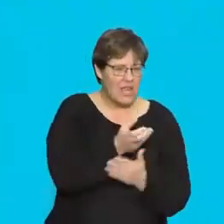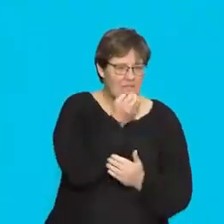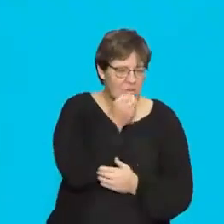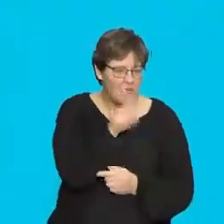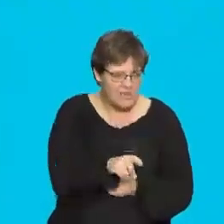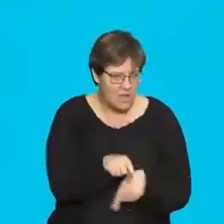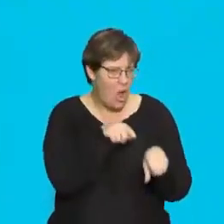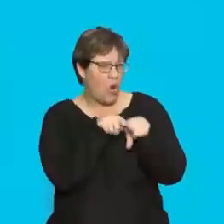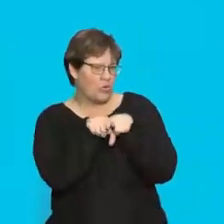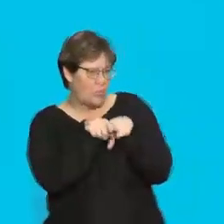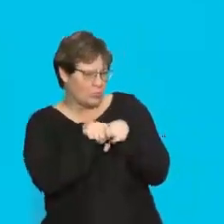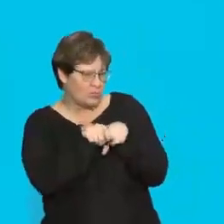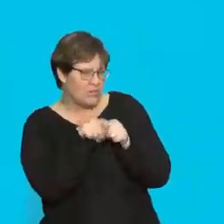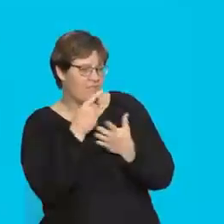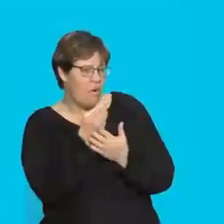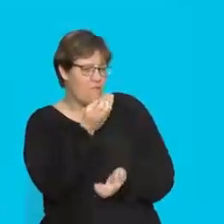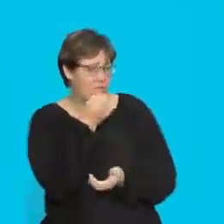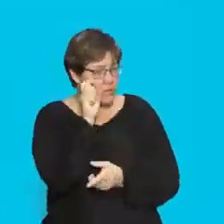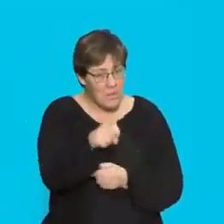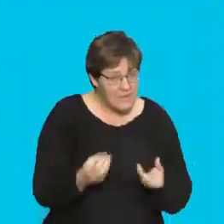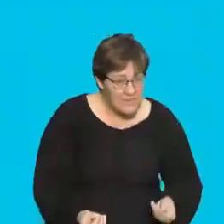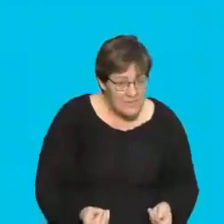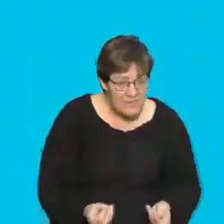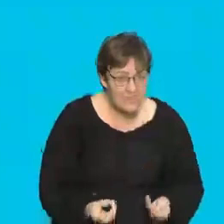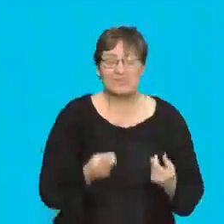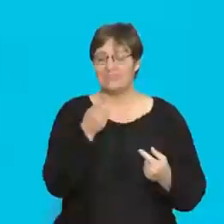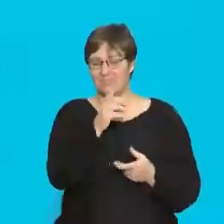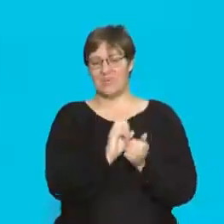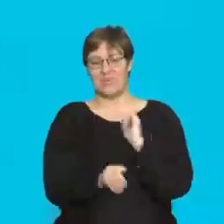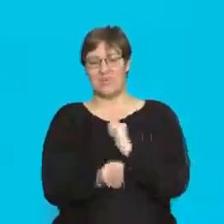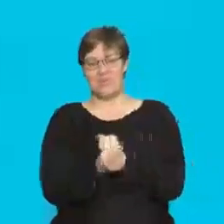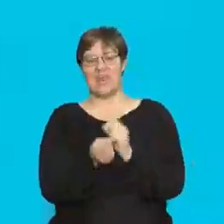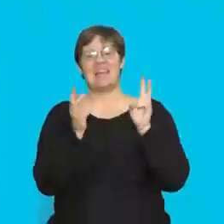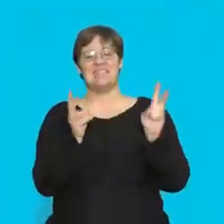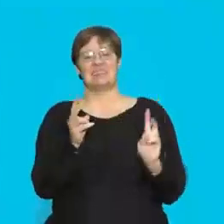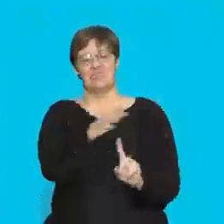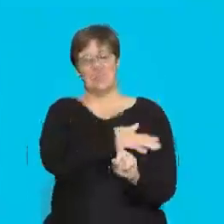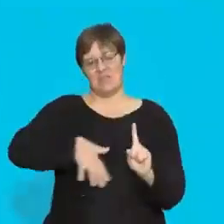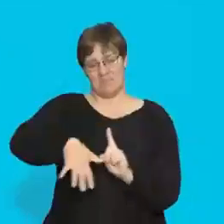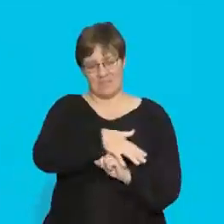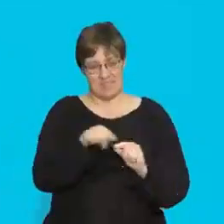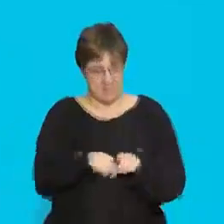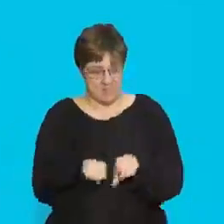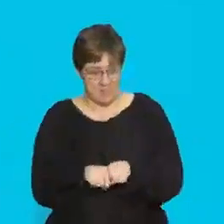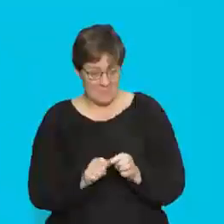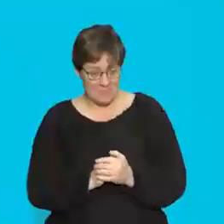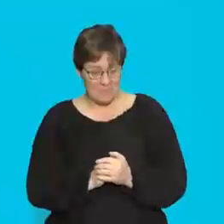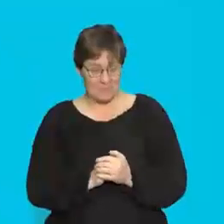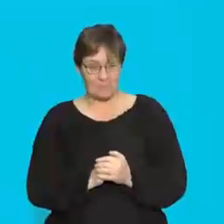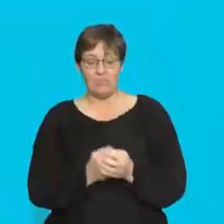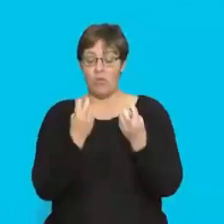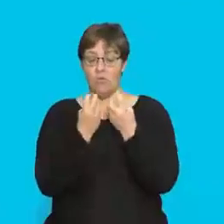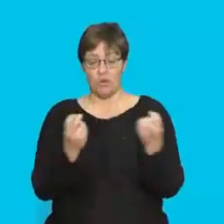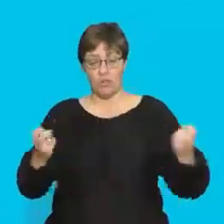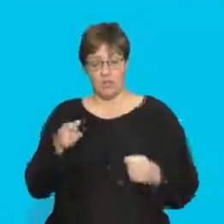did you have to share it? Did you have to compete for it? Well, that is what is happening in natural environments as